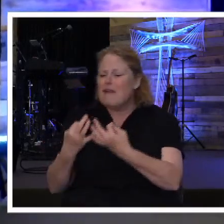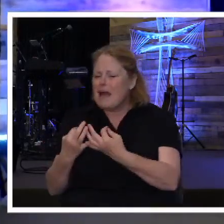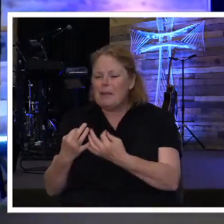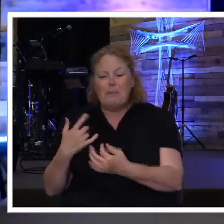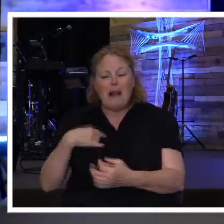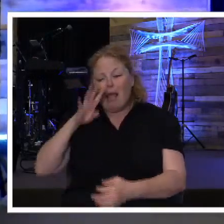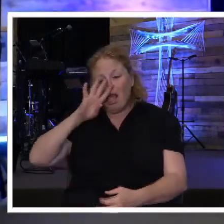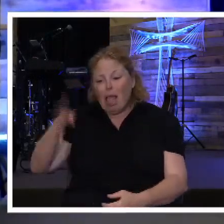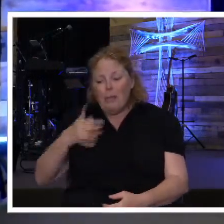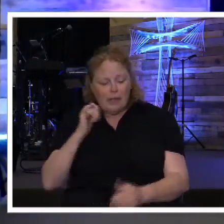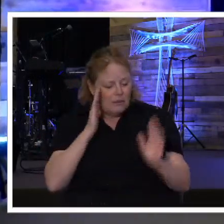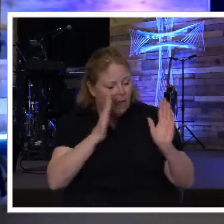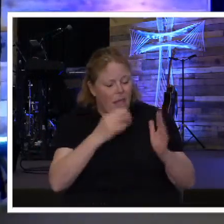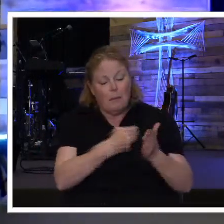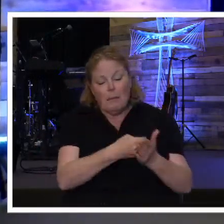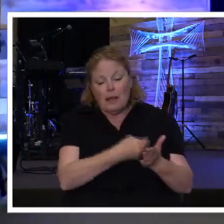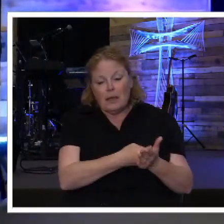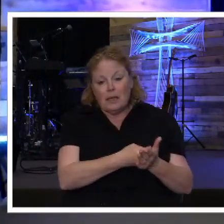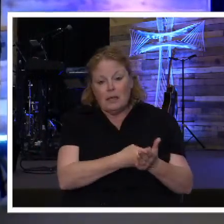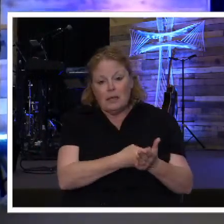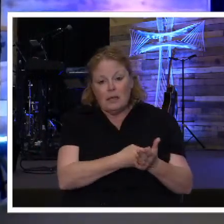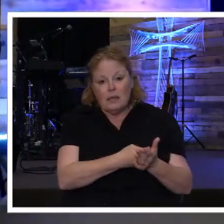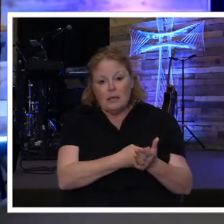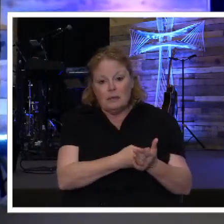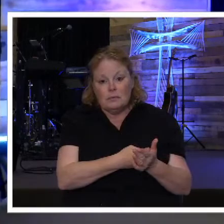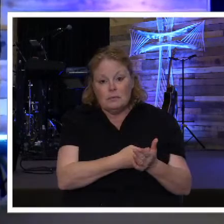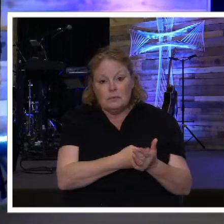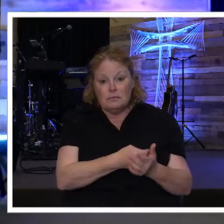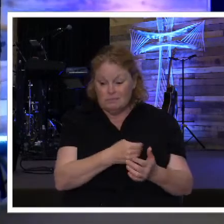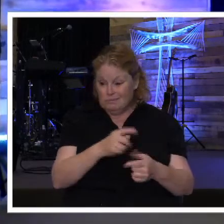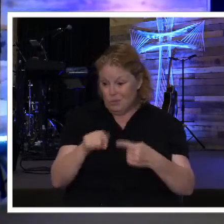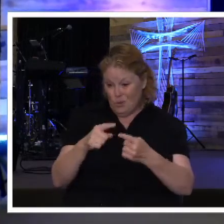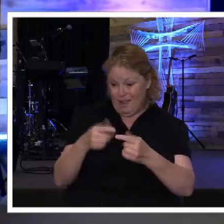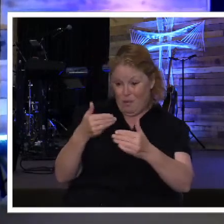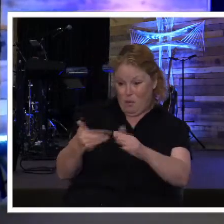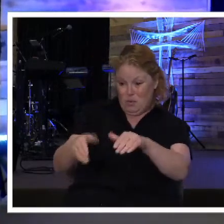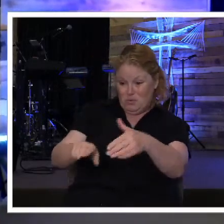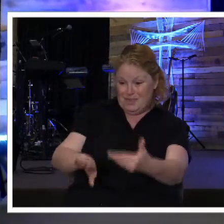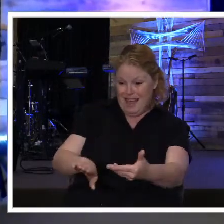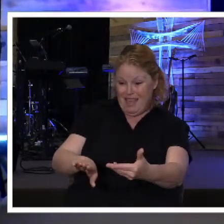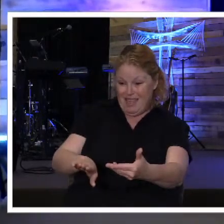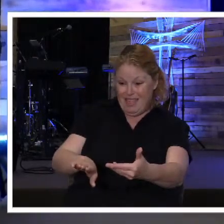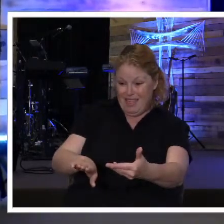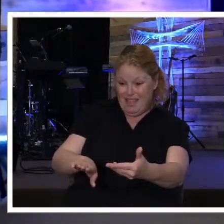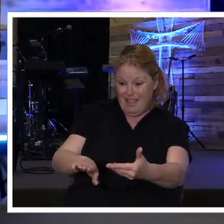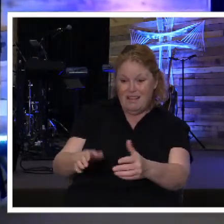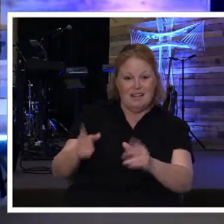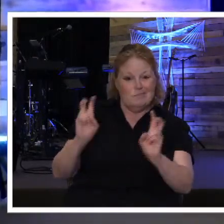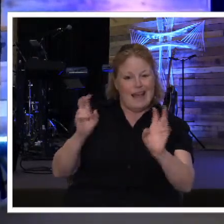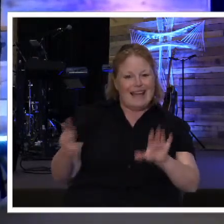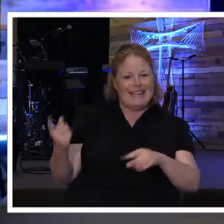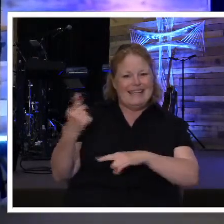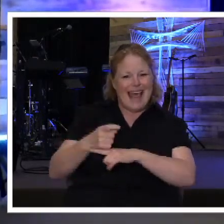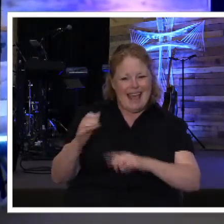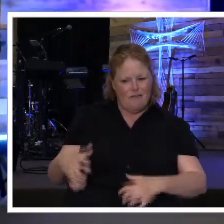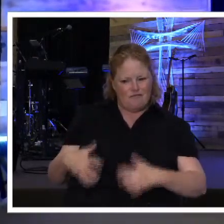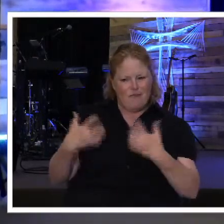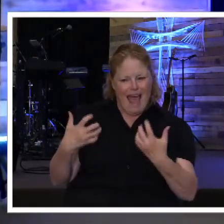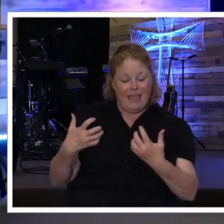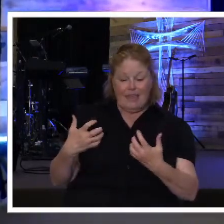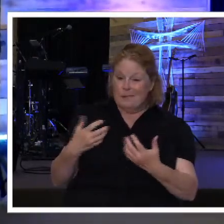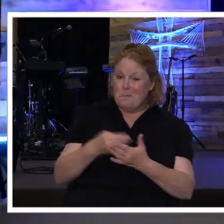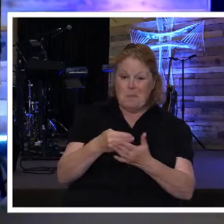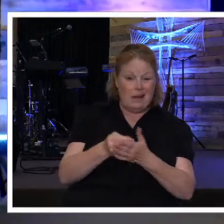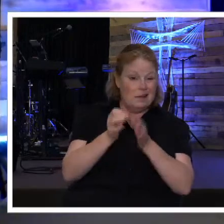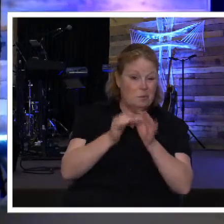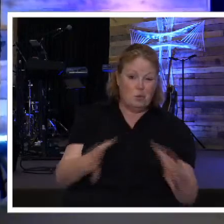Wealth is worthless in the day of wrath. And that means, yes, that when you die, the wealth that you